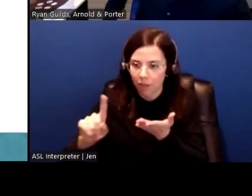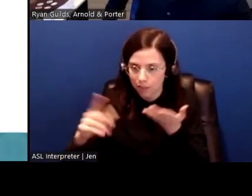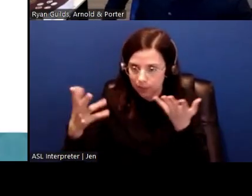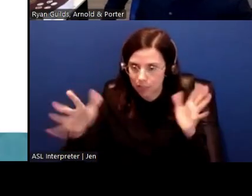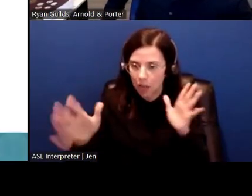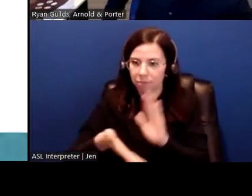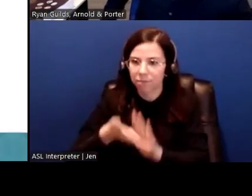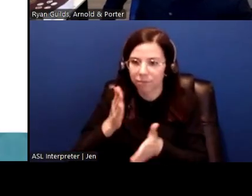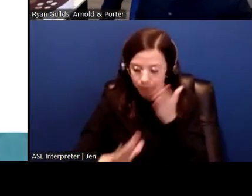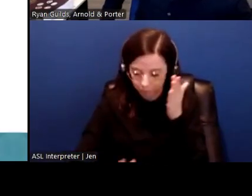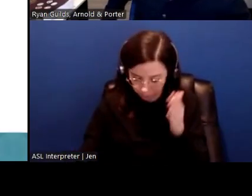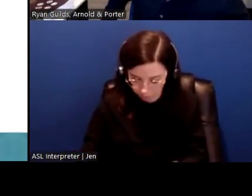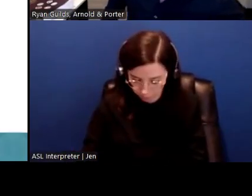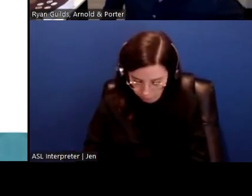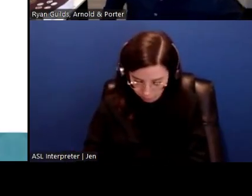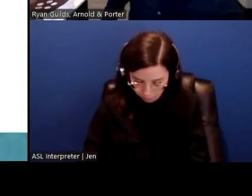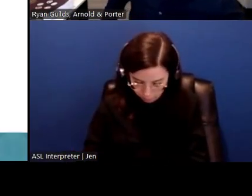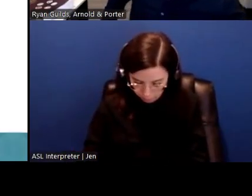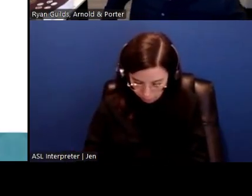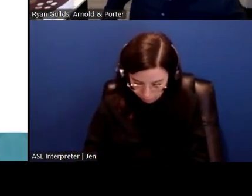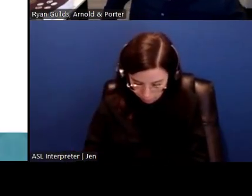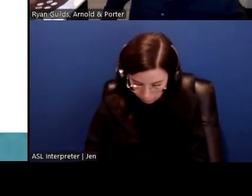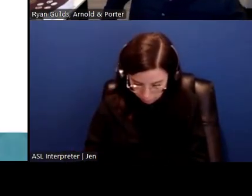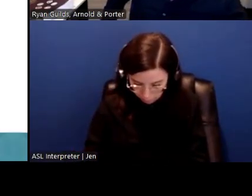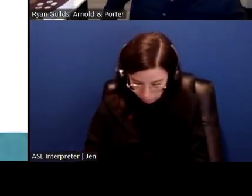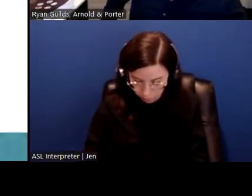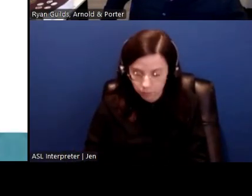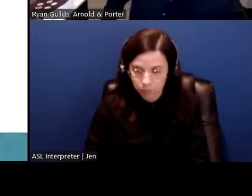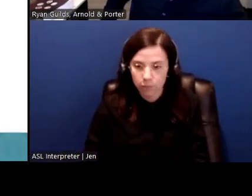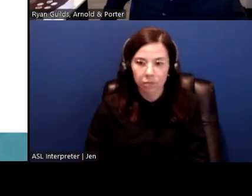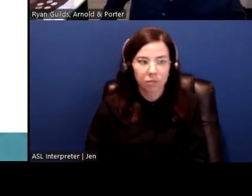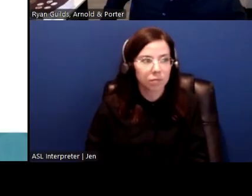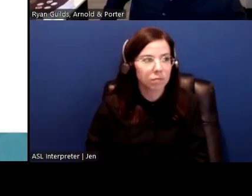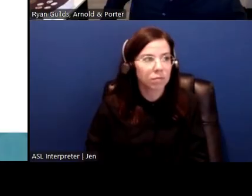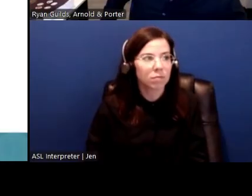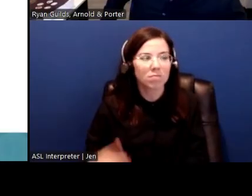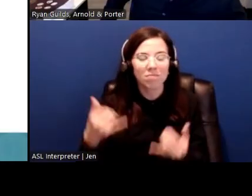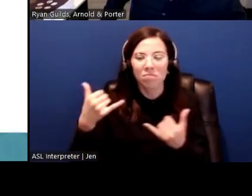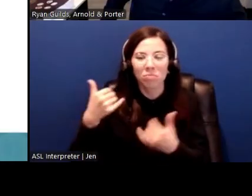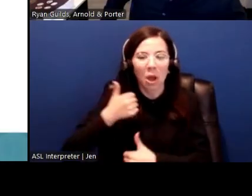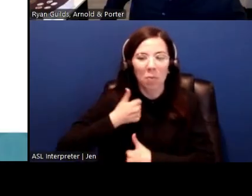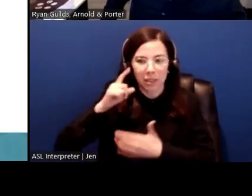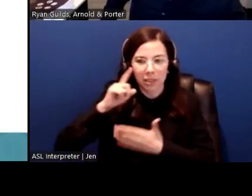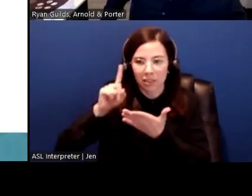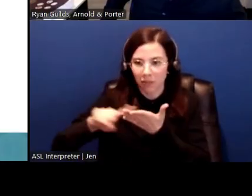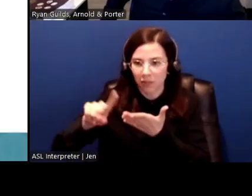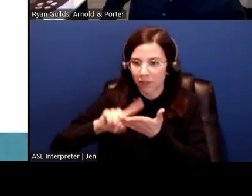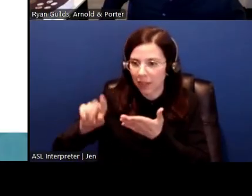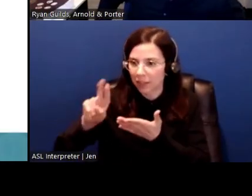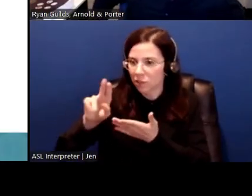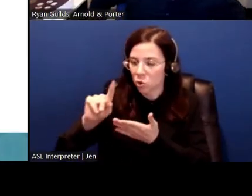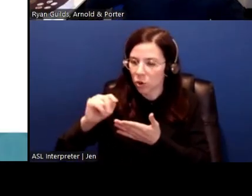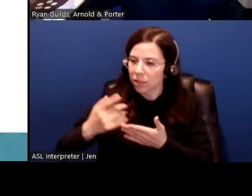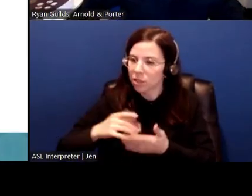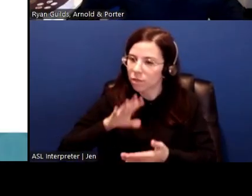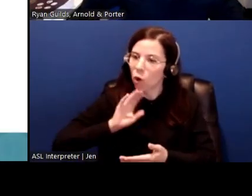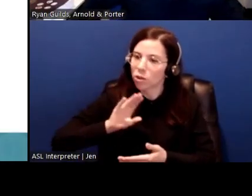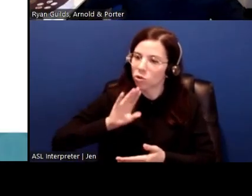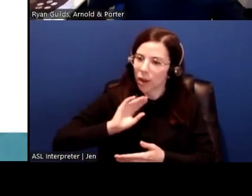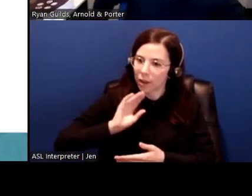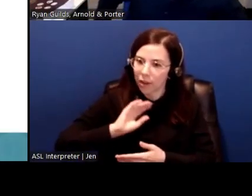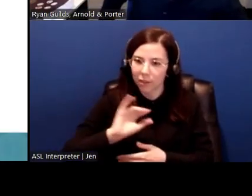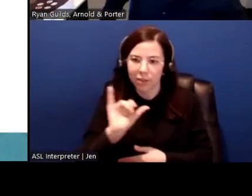complete. That is a point of contention with the various military investigative units. It's an area of focus that Congress